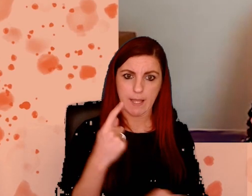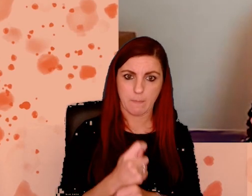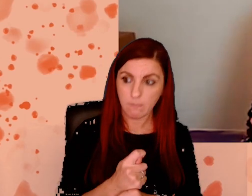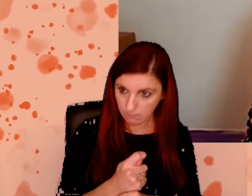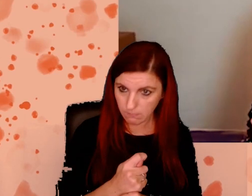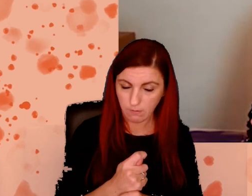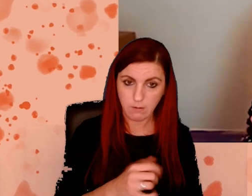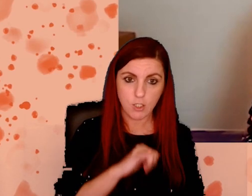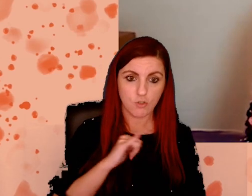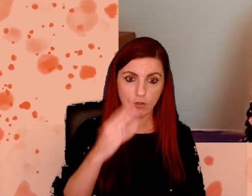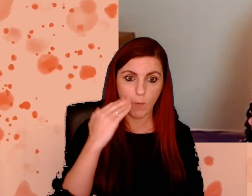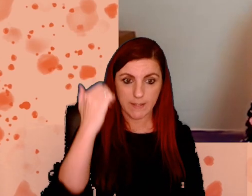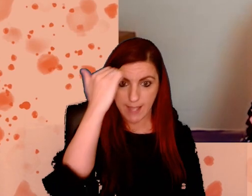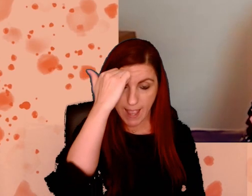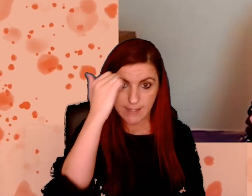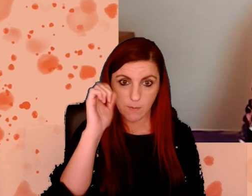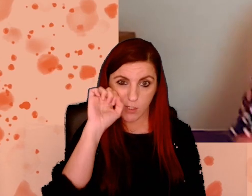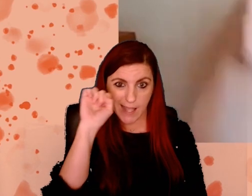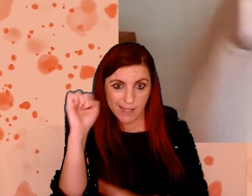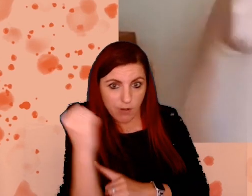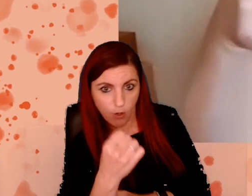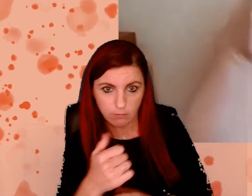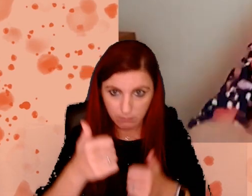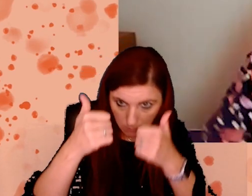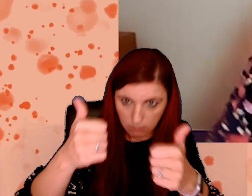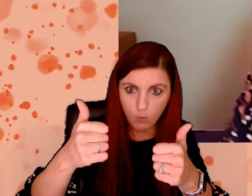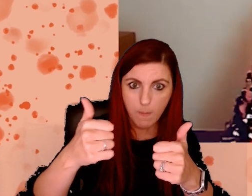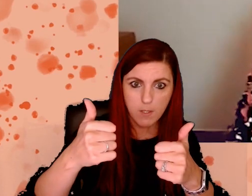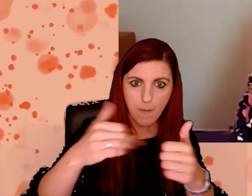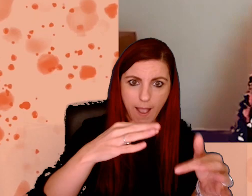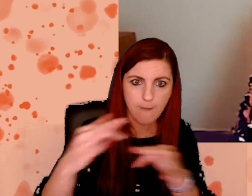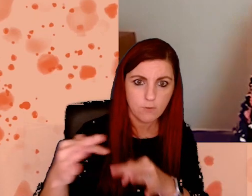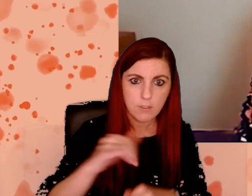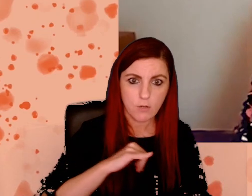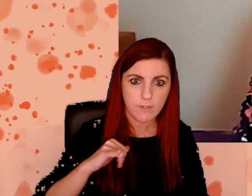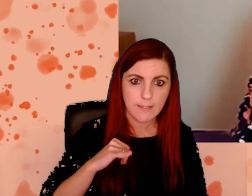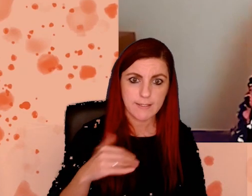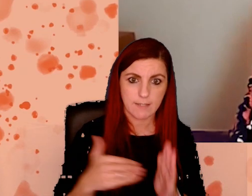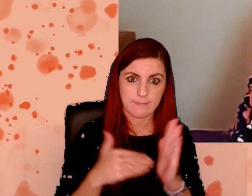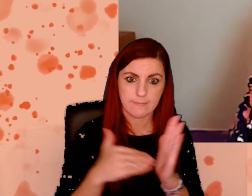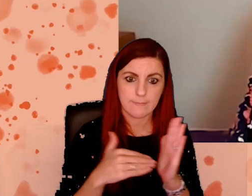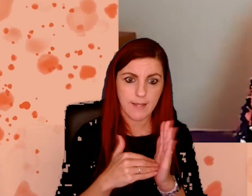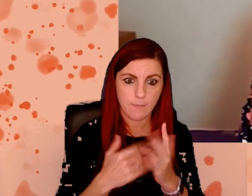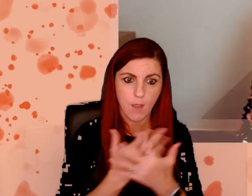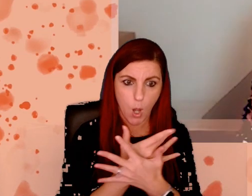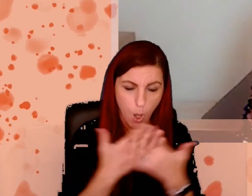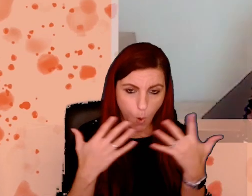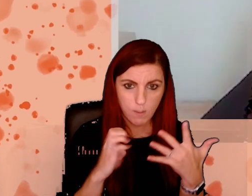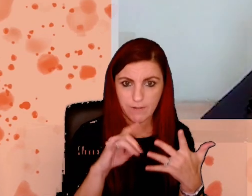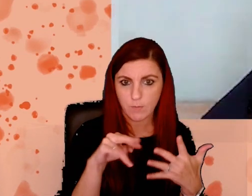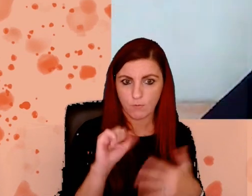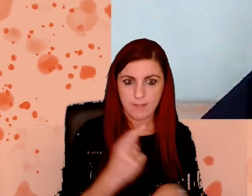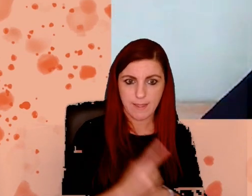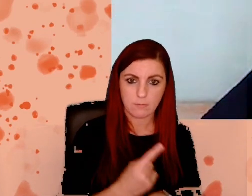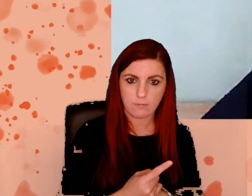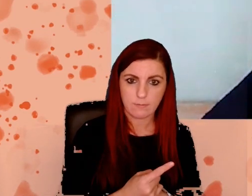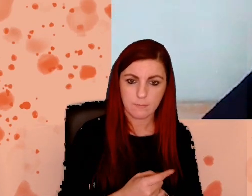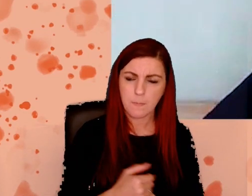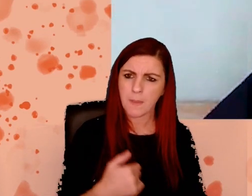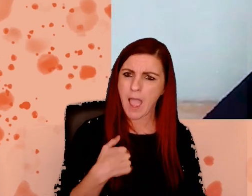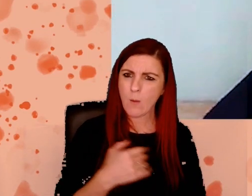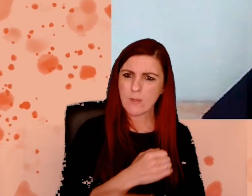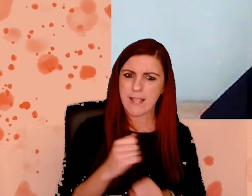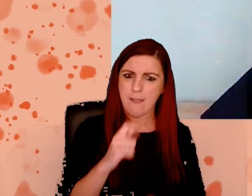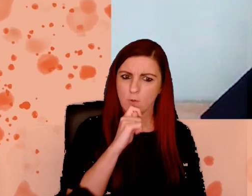the surgery did go ahead, he stuck his head around the curtain and it was 2 thumbs up after the surgery. He was like, yeah, there's loads of it in there. I've never been